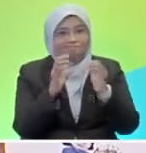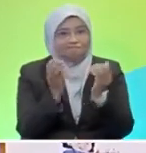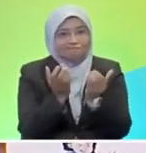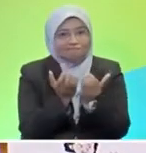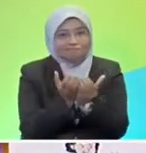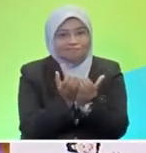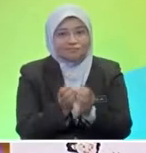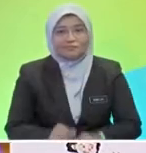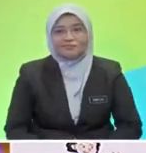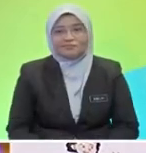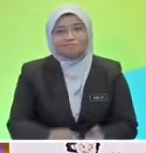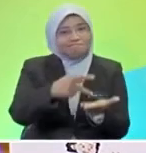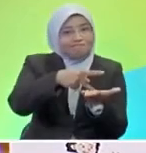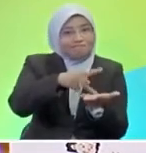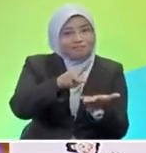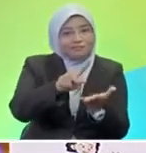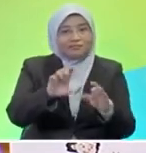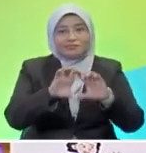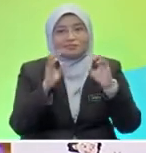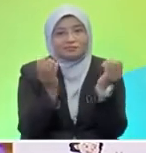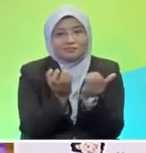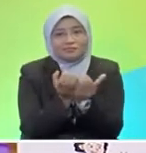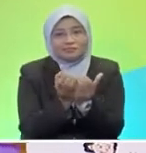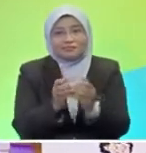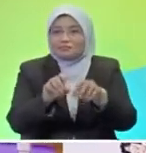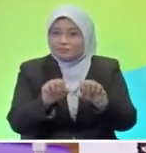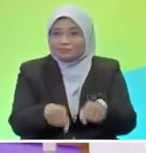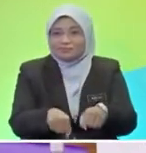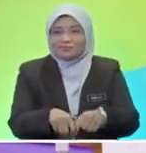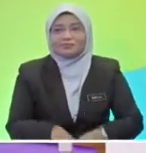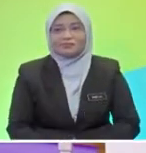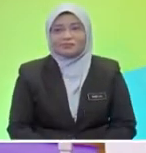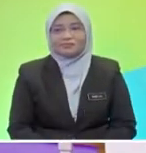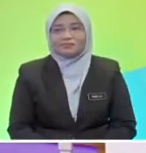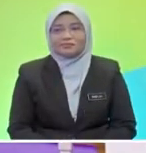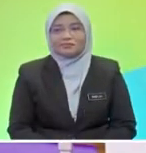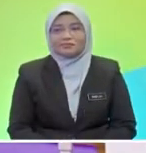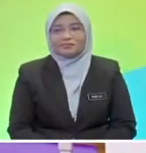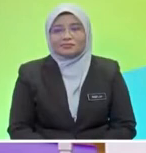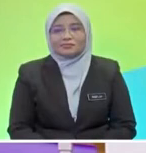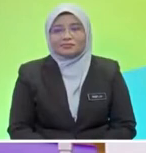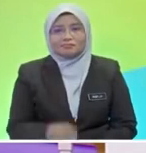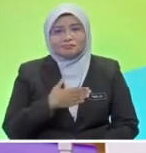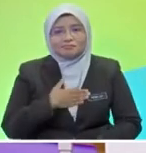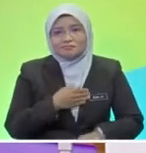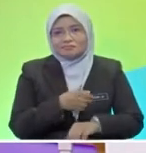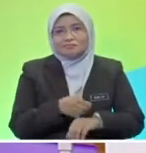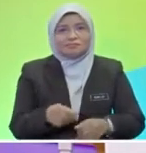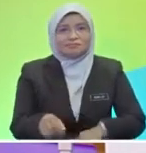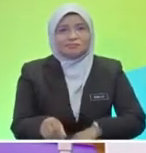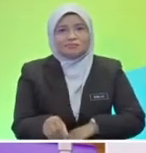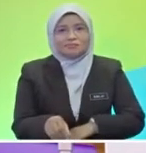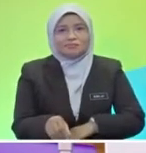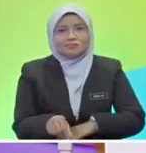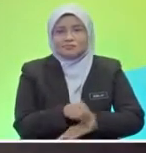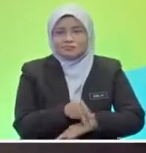Okay. Wow. All right, and teacher, may I just say that I'm using my hand and also my fingers to catch and